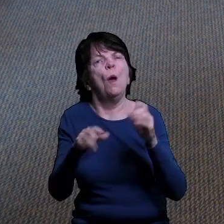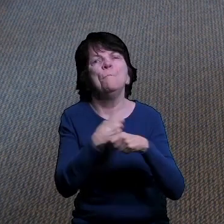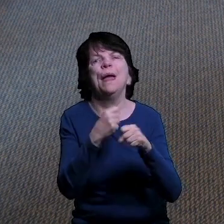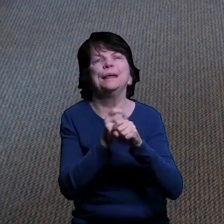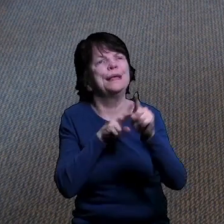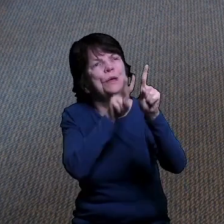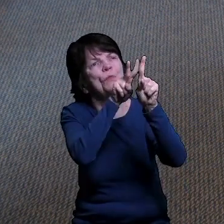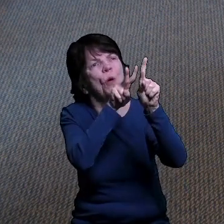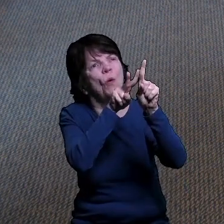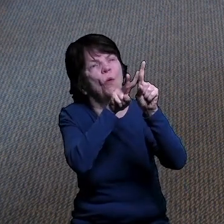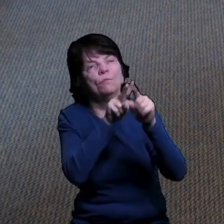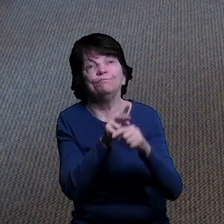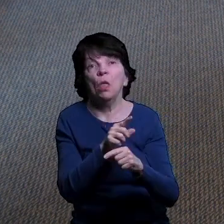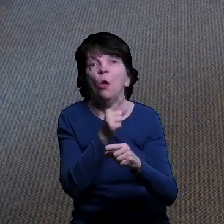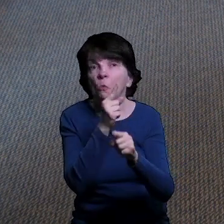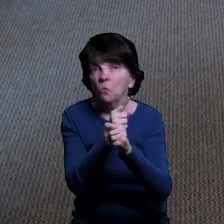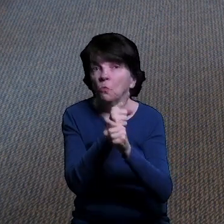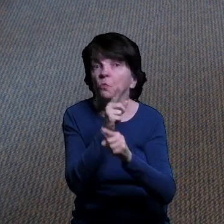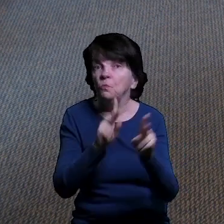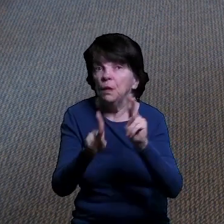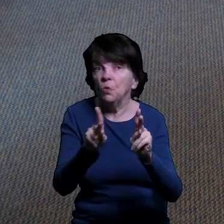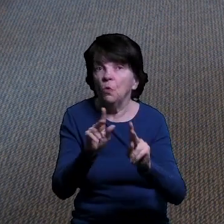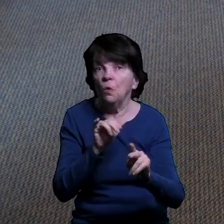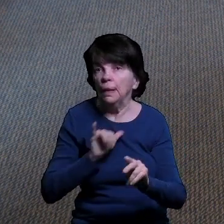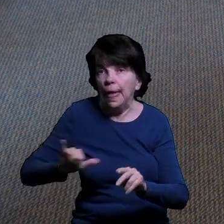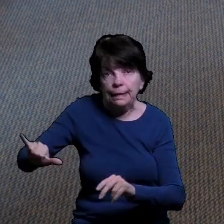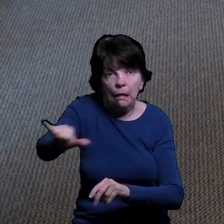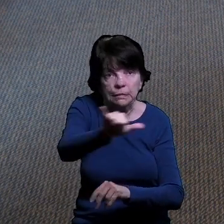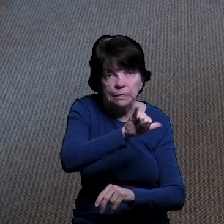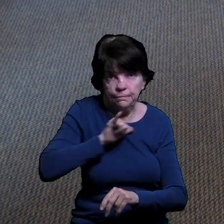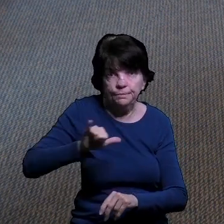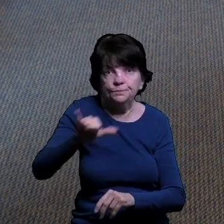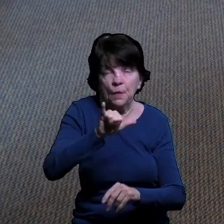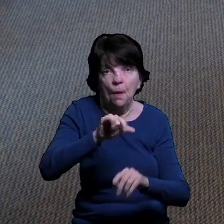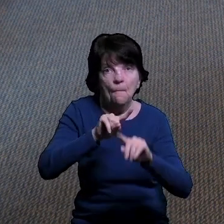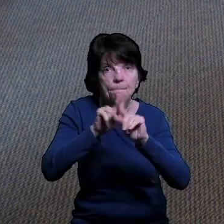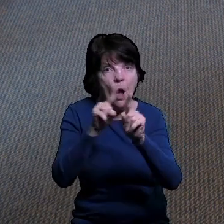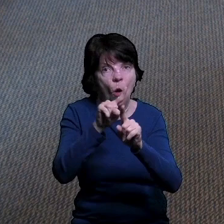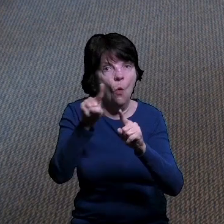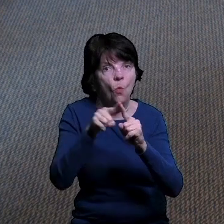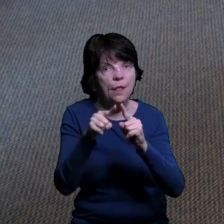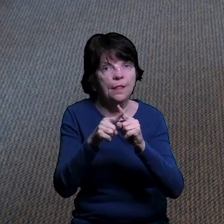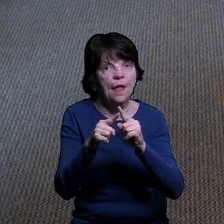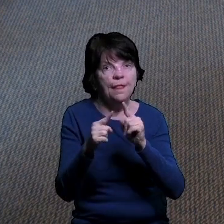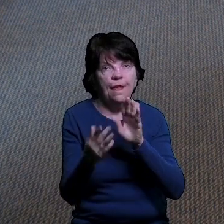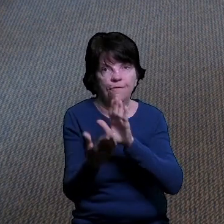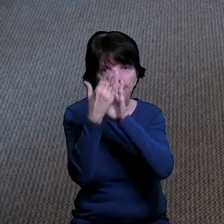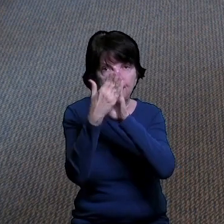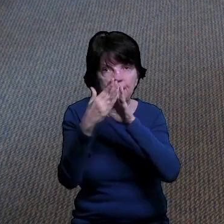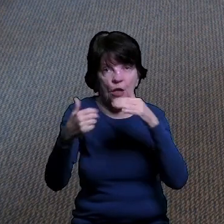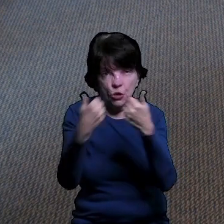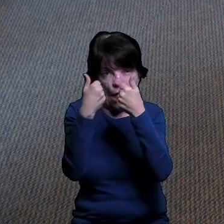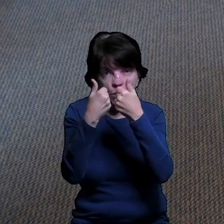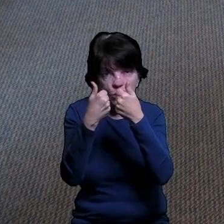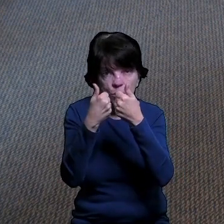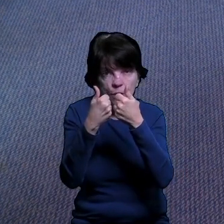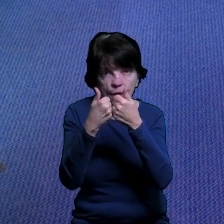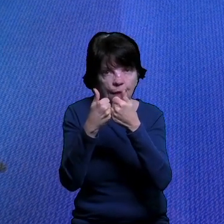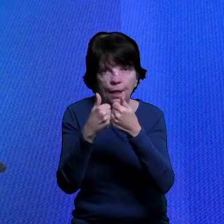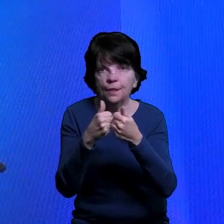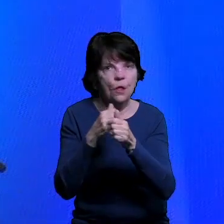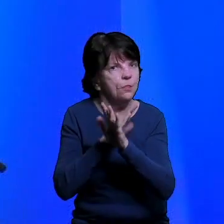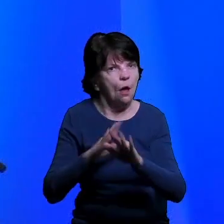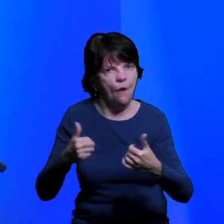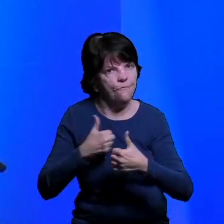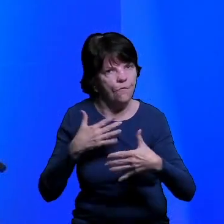they accept a challenge, the challenge of facing fears that could be in front of them. They are people who learn